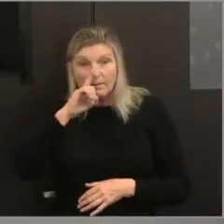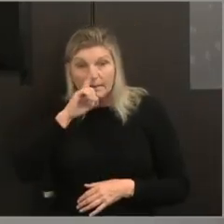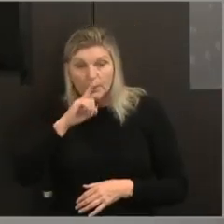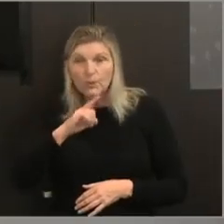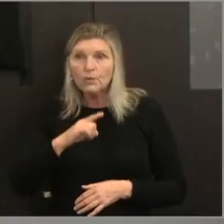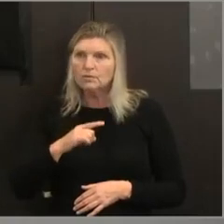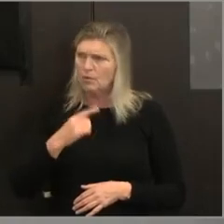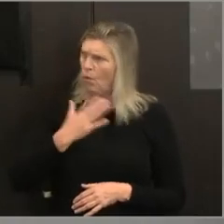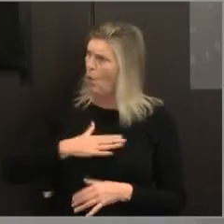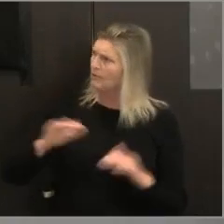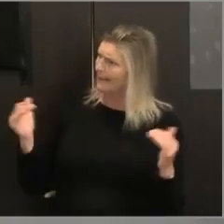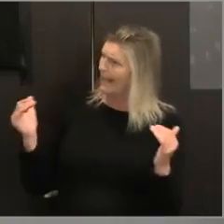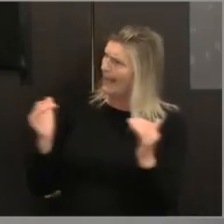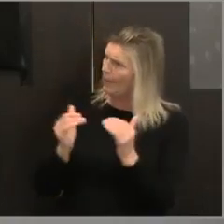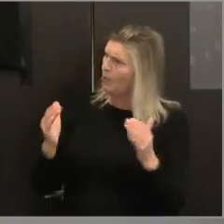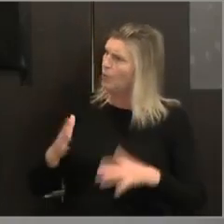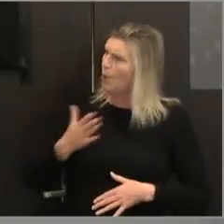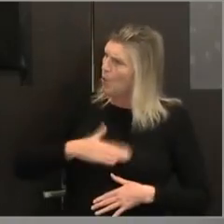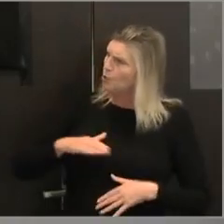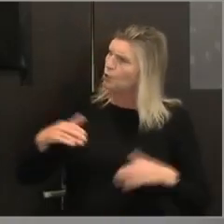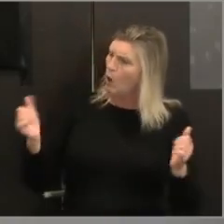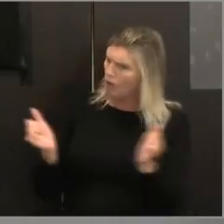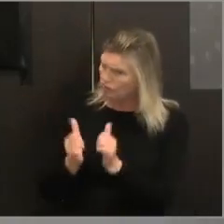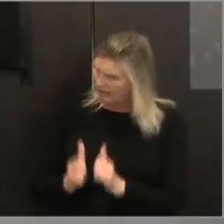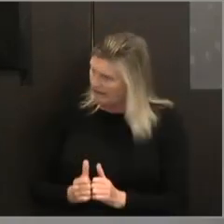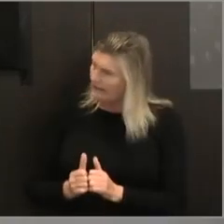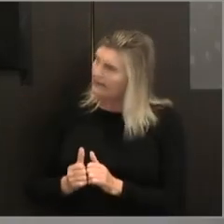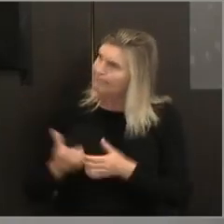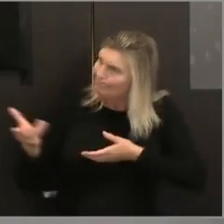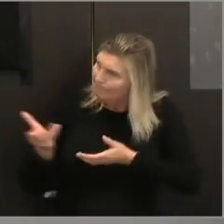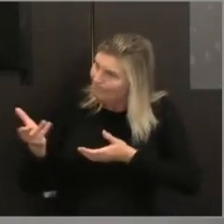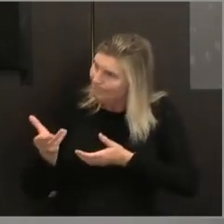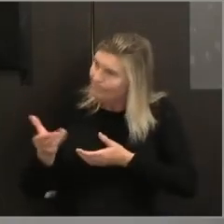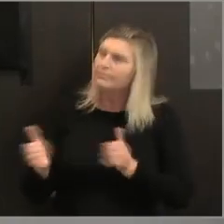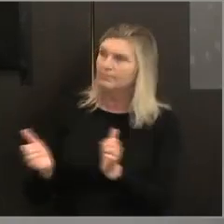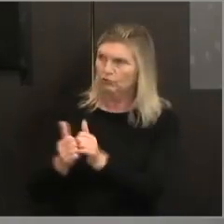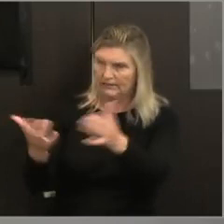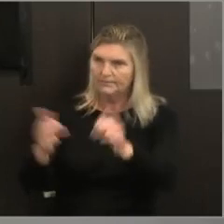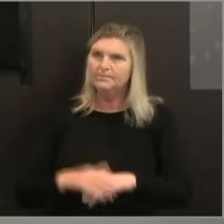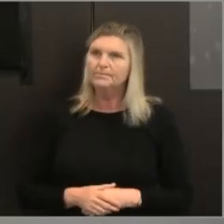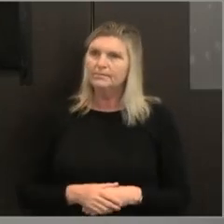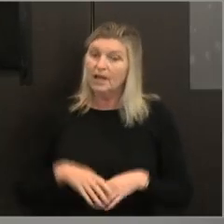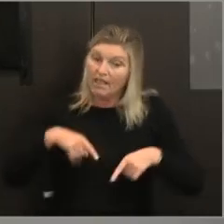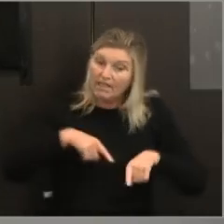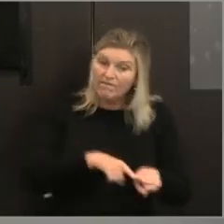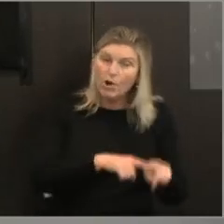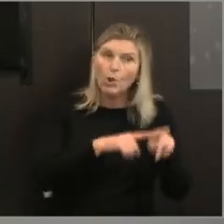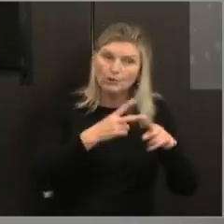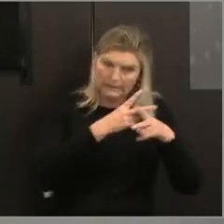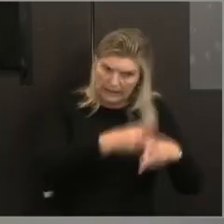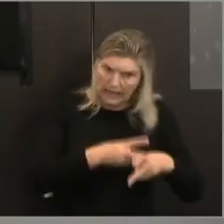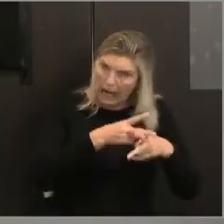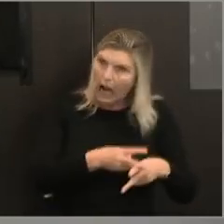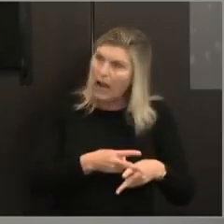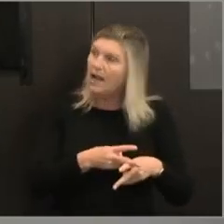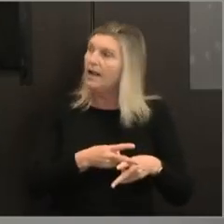sought equitable and conciliatory arrangements with the Crown. that is consistent with tikanga, as